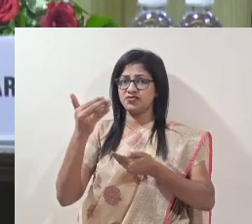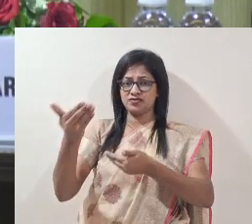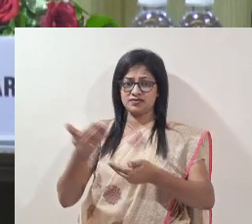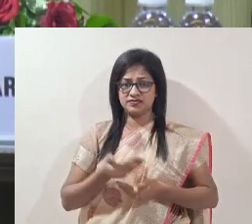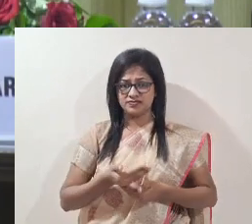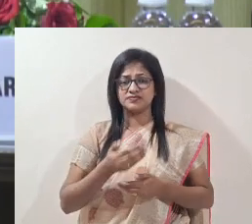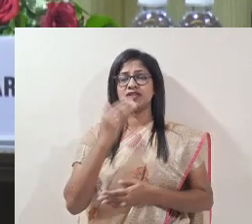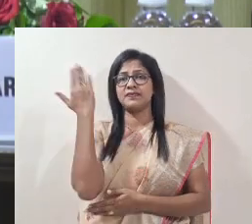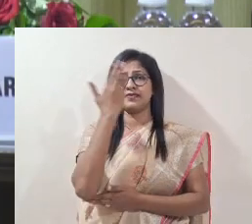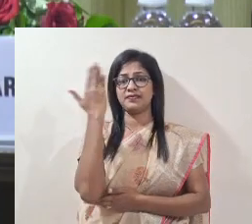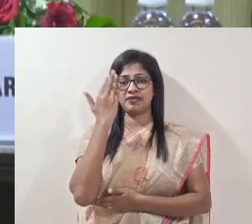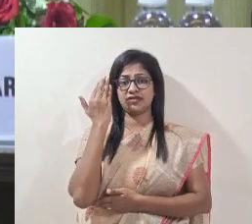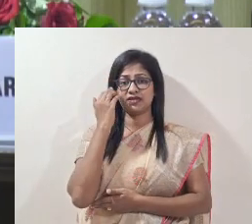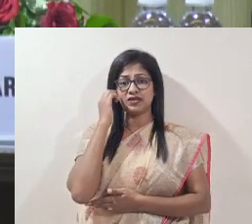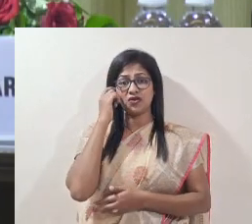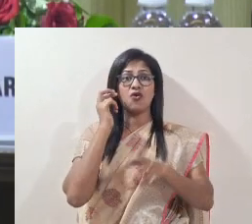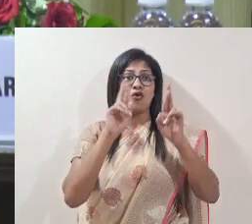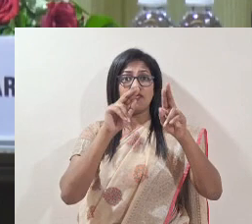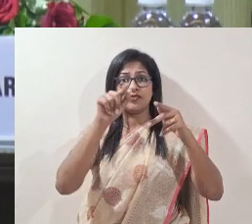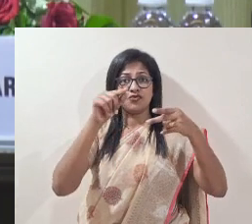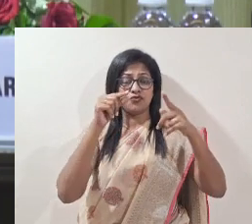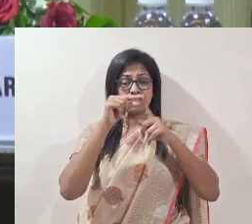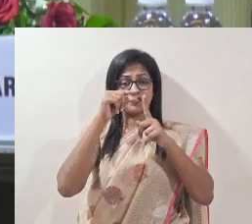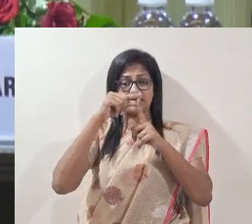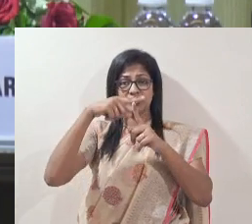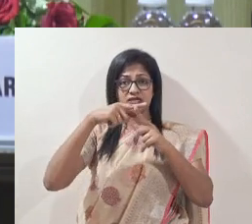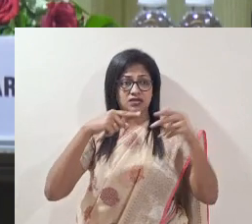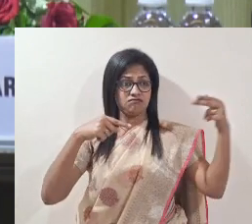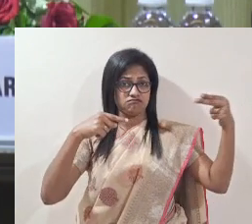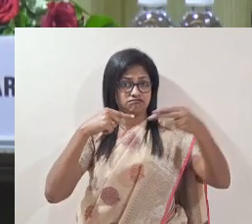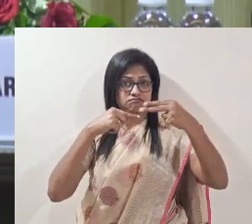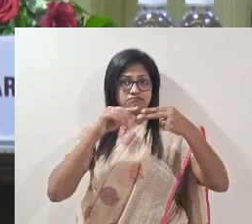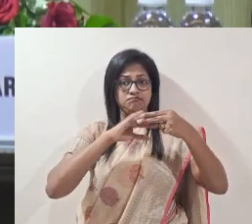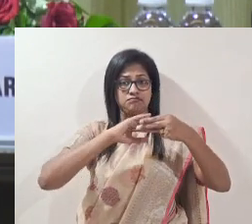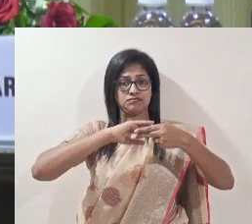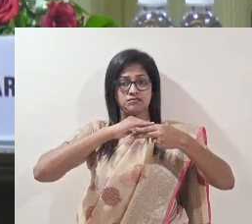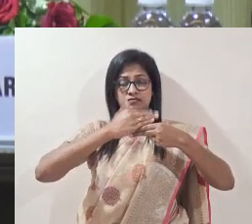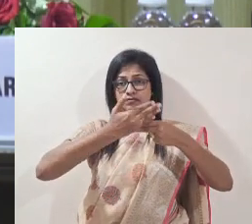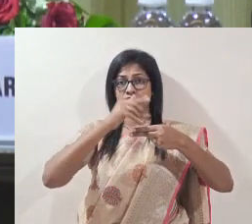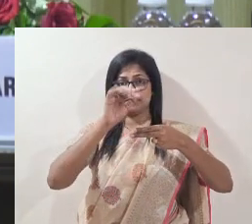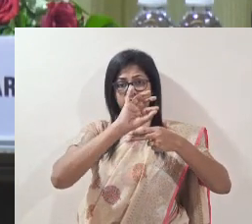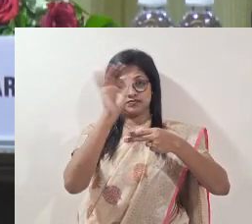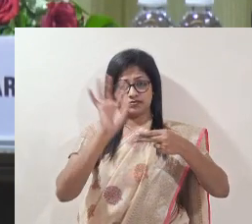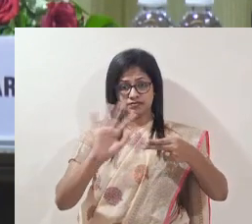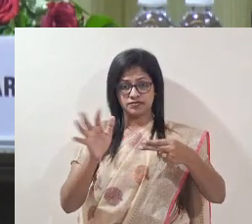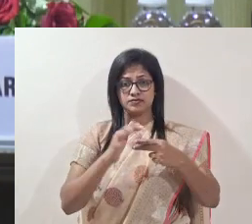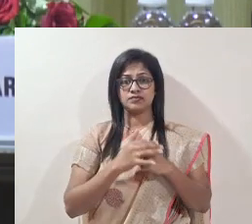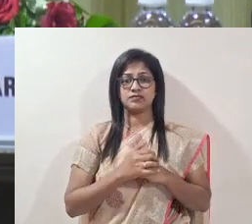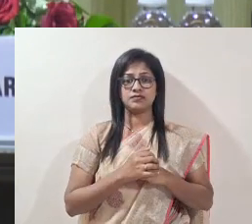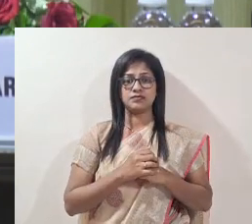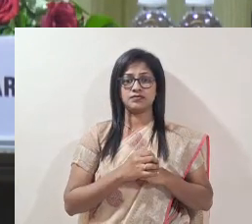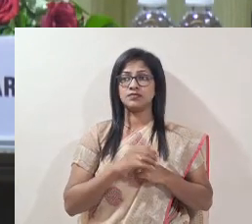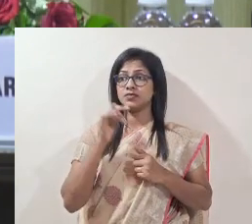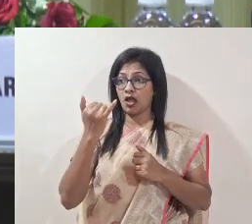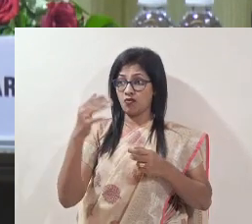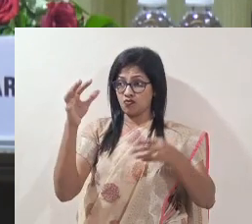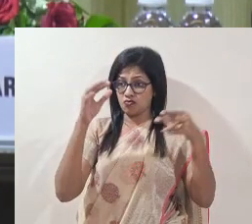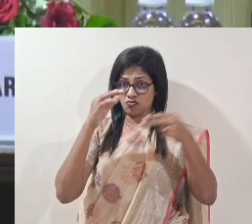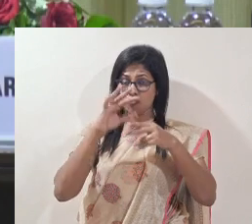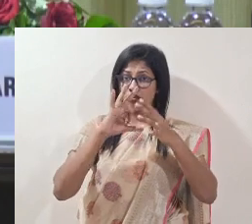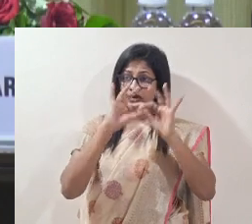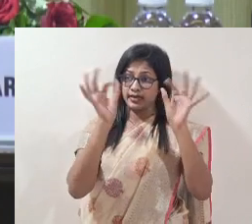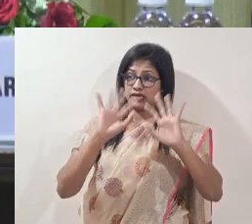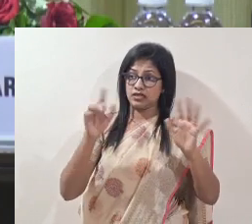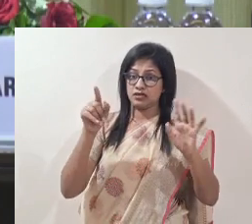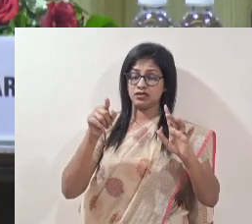your presentation. You must have loaded your PowerPoint presentation on the laptop, or you are going to load it